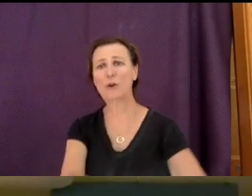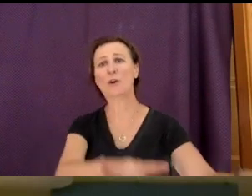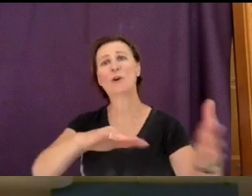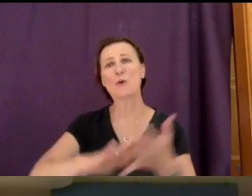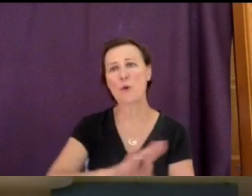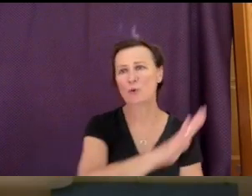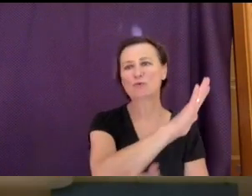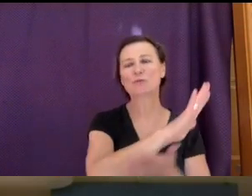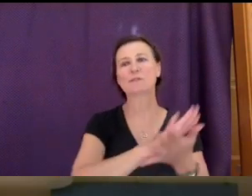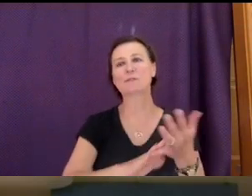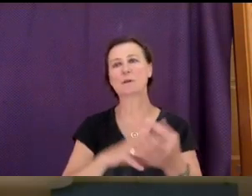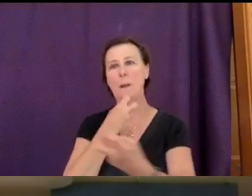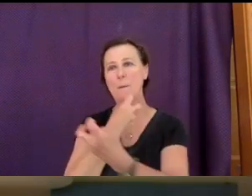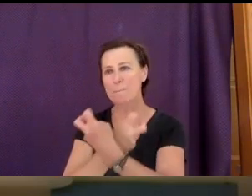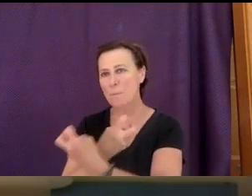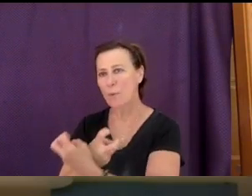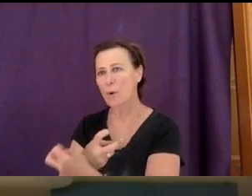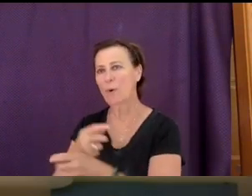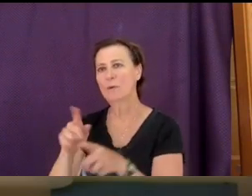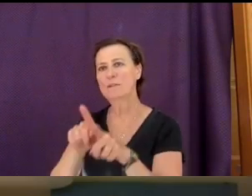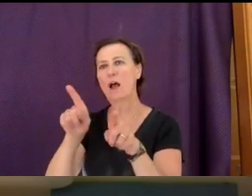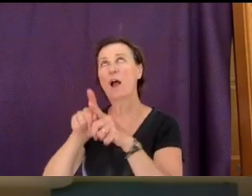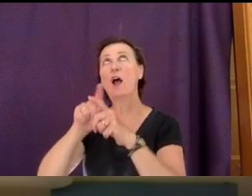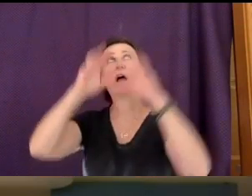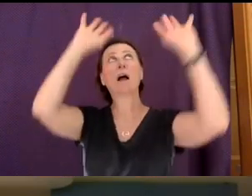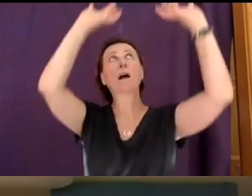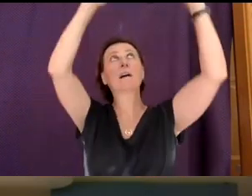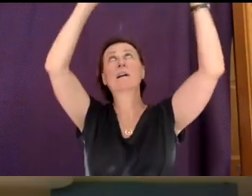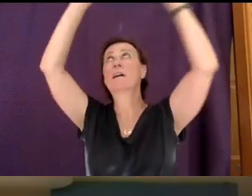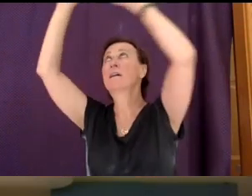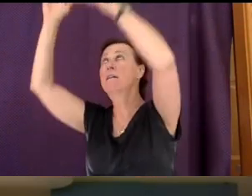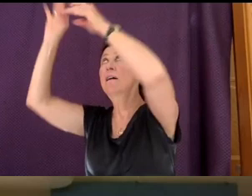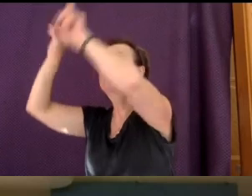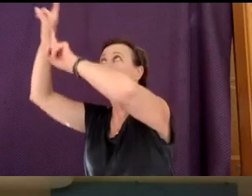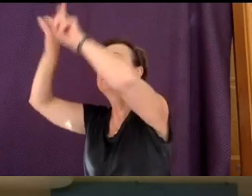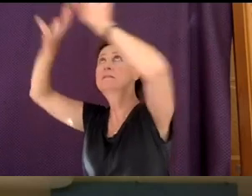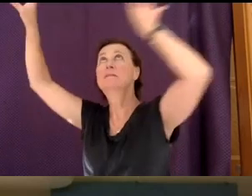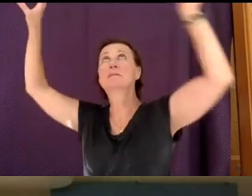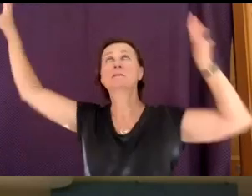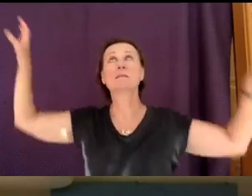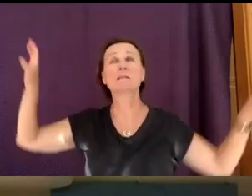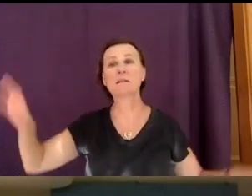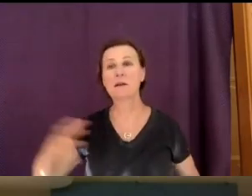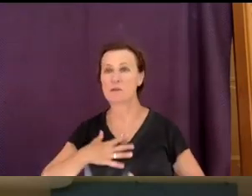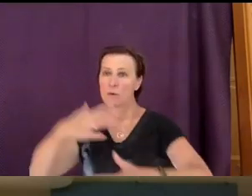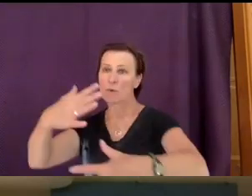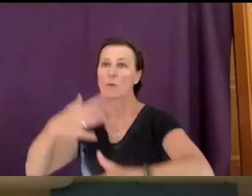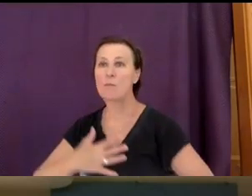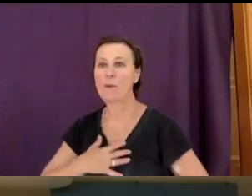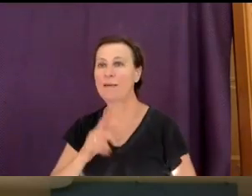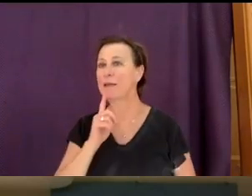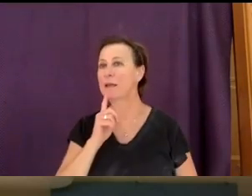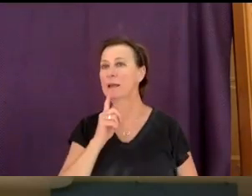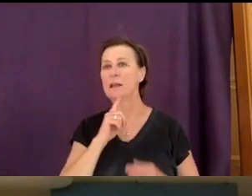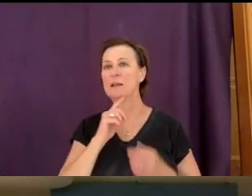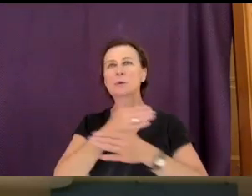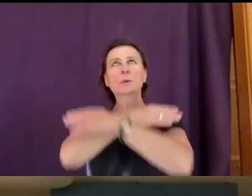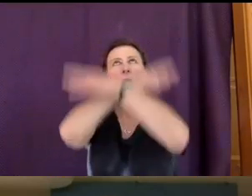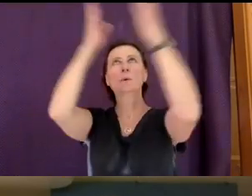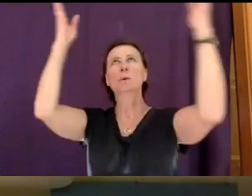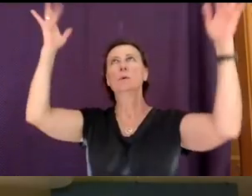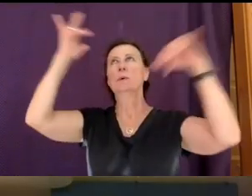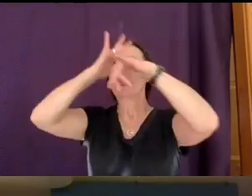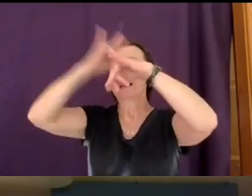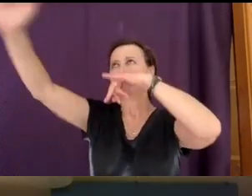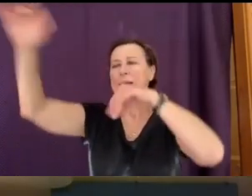whose bones are galaxy clusters, whose breath is the vast emptiness inside the